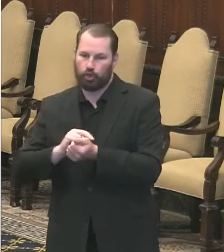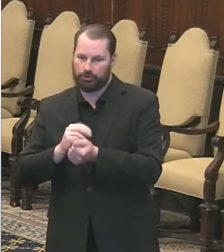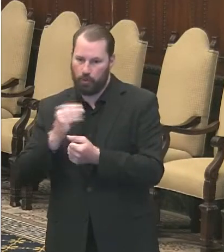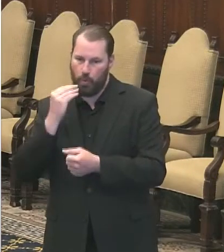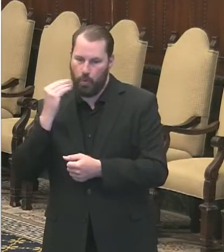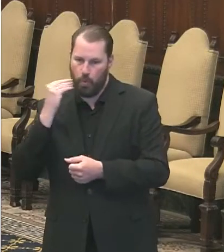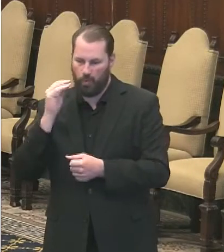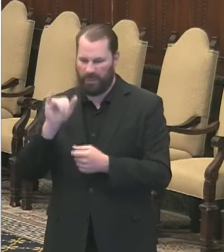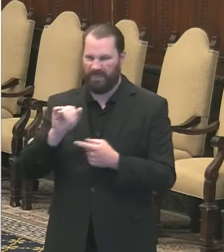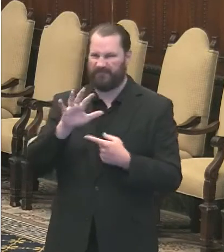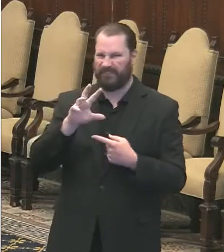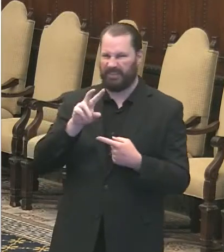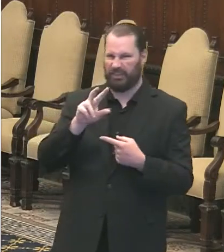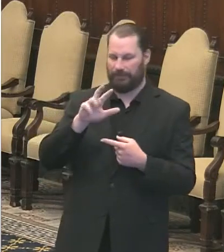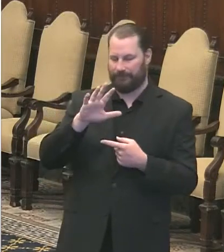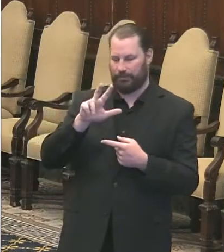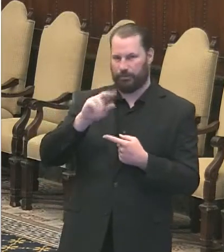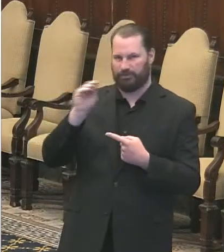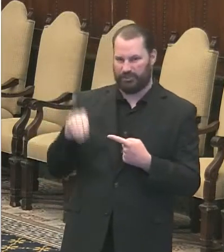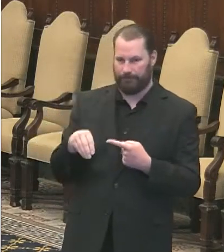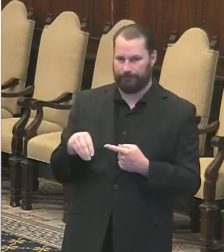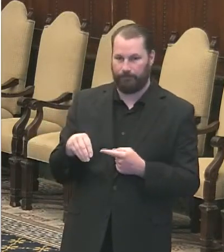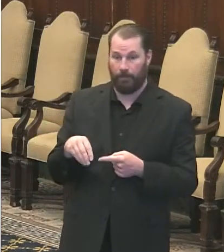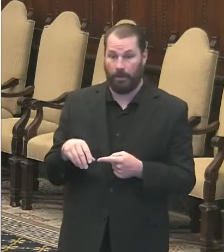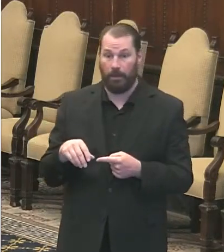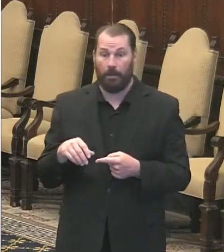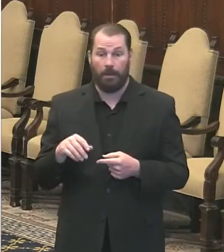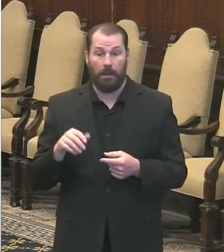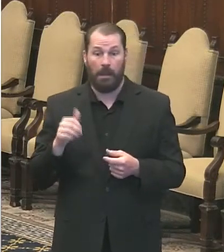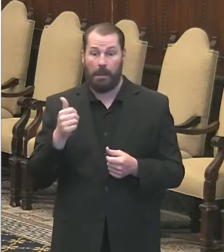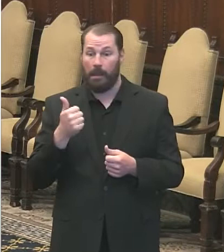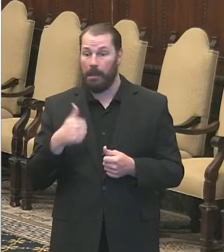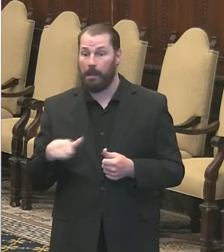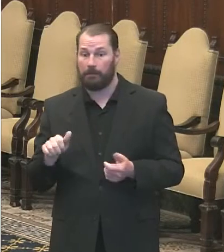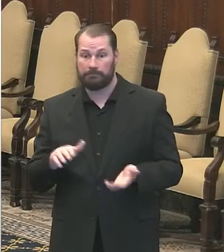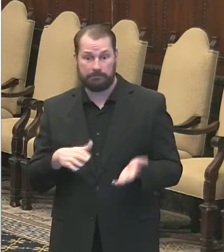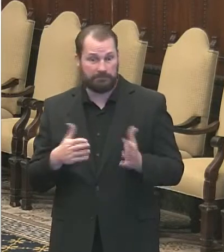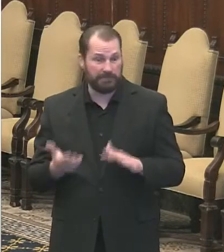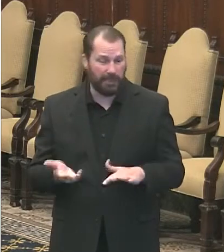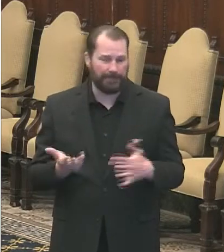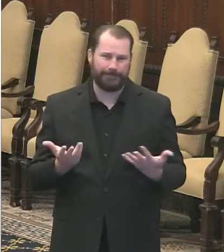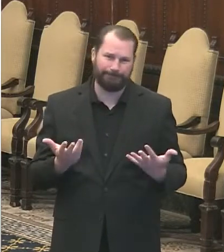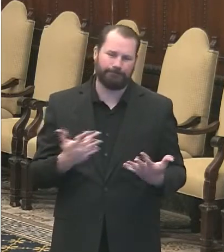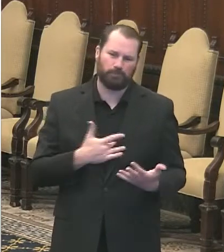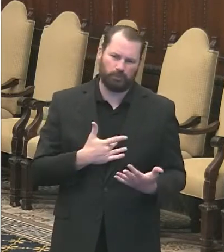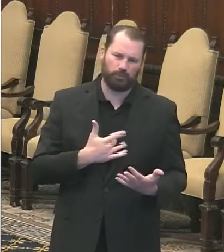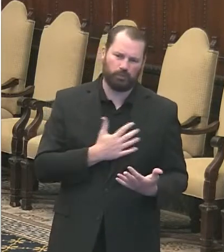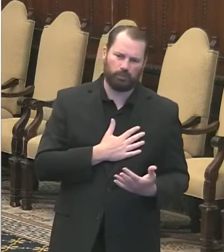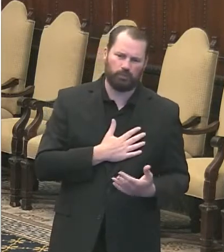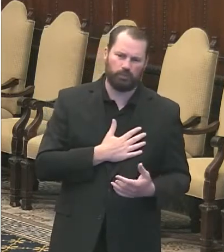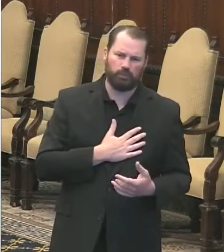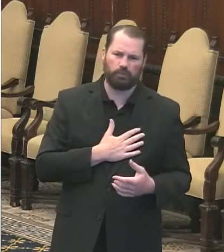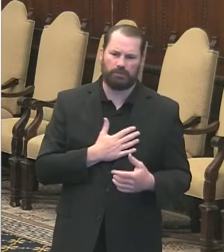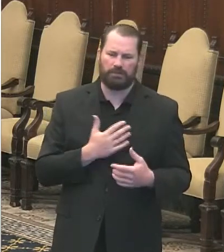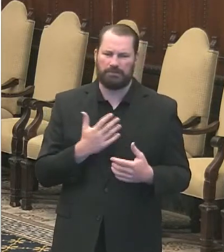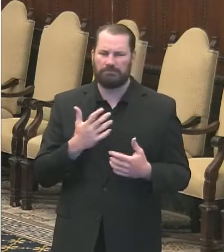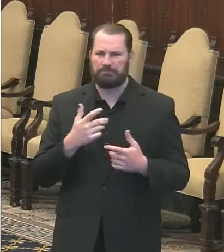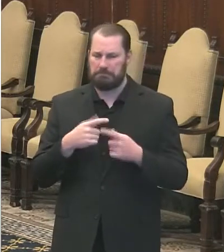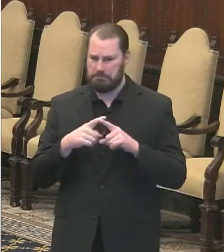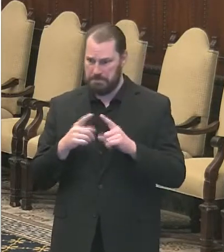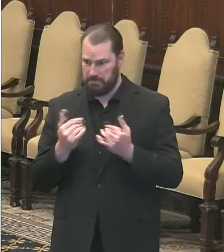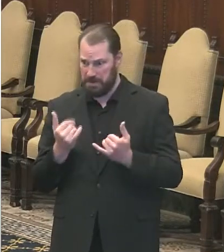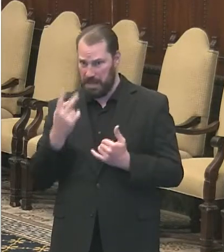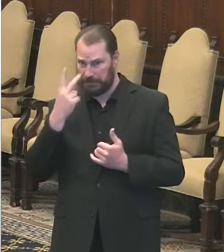We don't want to have any death, but the trend in deaths per day is clearly downward in parallel with our success against the epidemic overall. So that's a very good